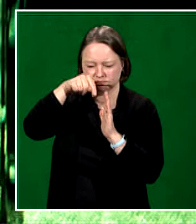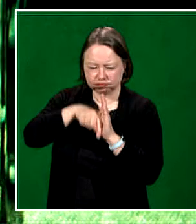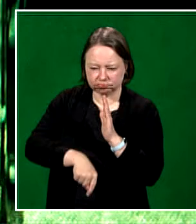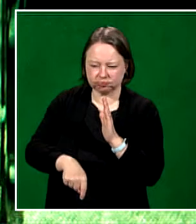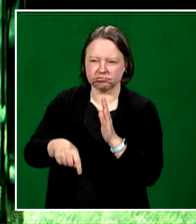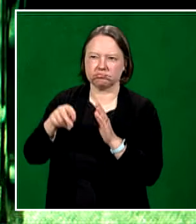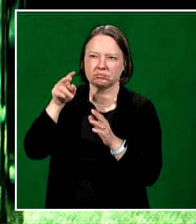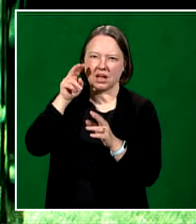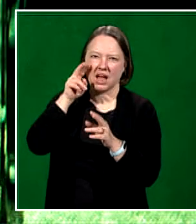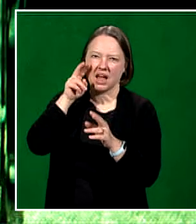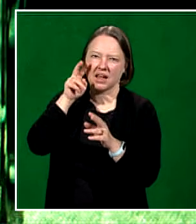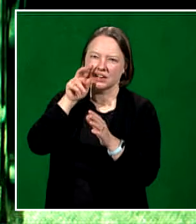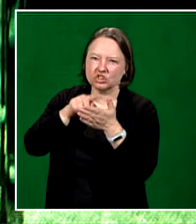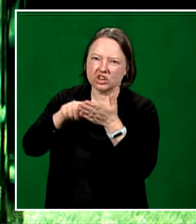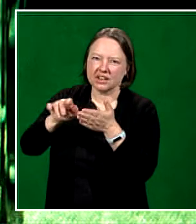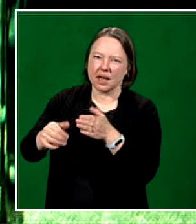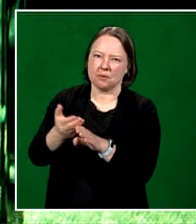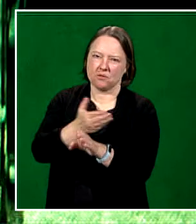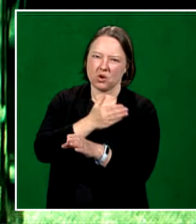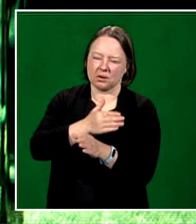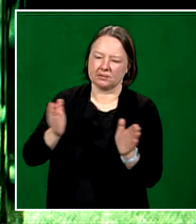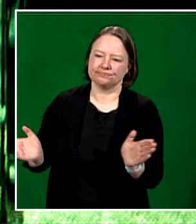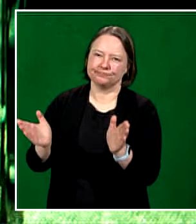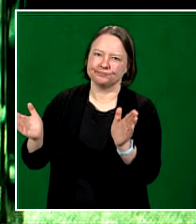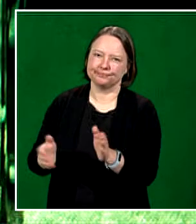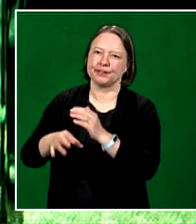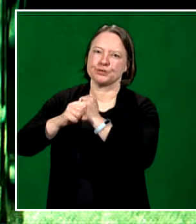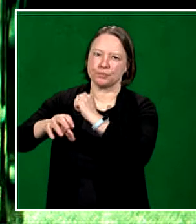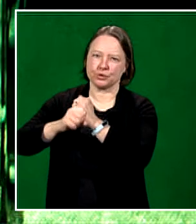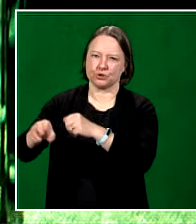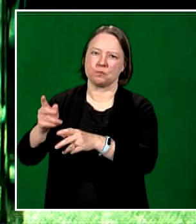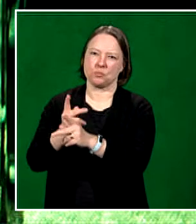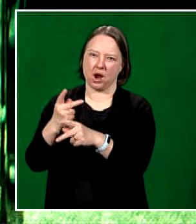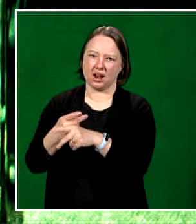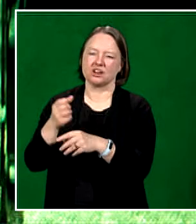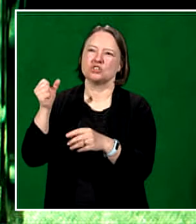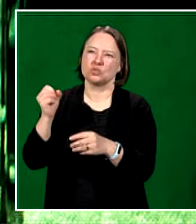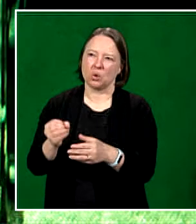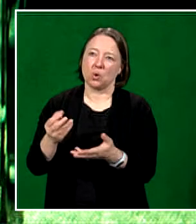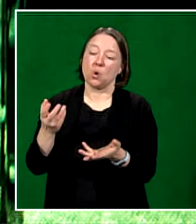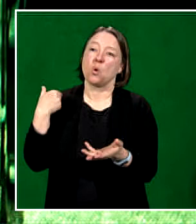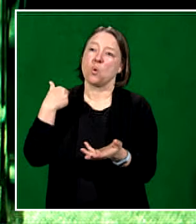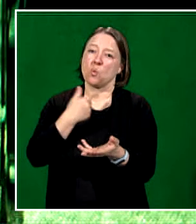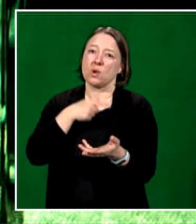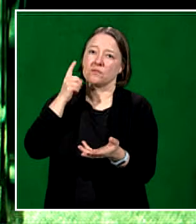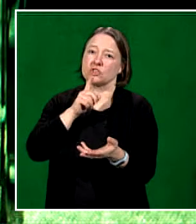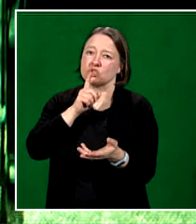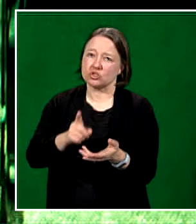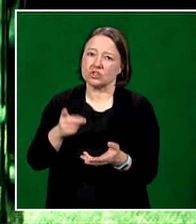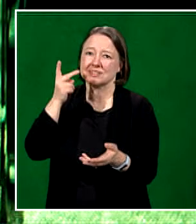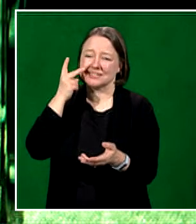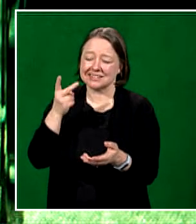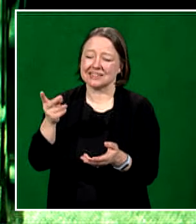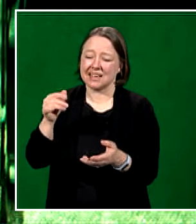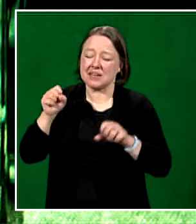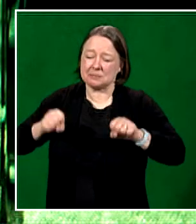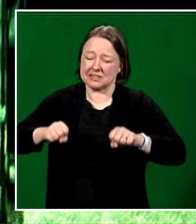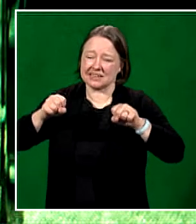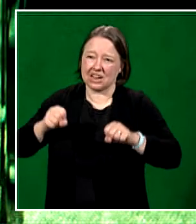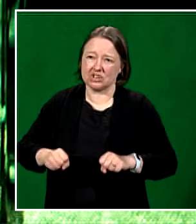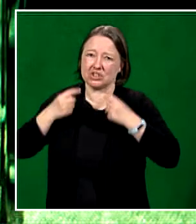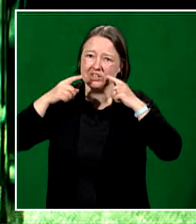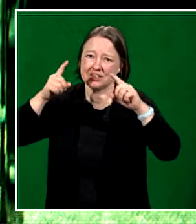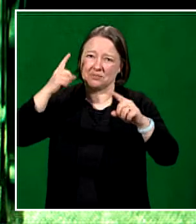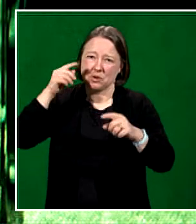before it can really be pushed as a commercial product. So we definitely do see that there is potential in it in the